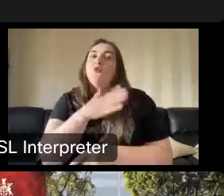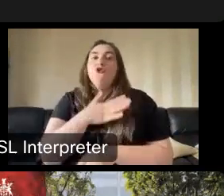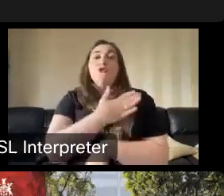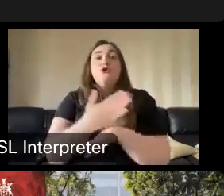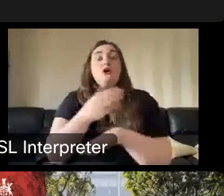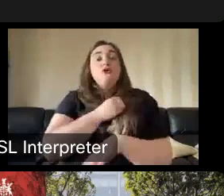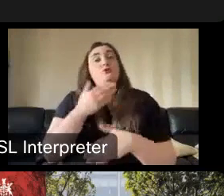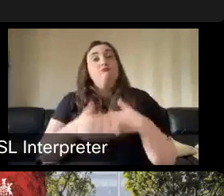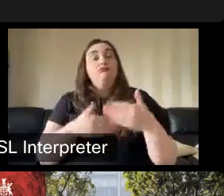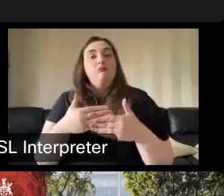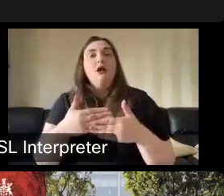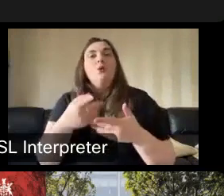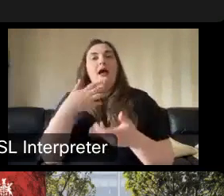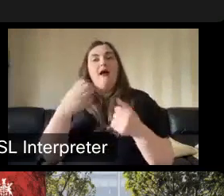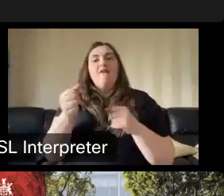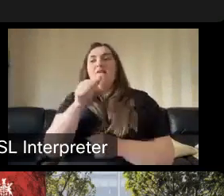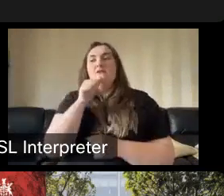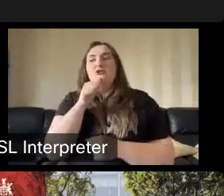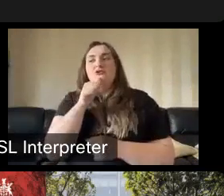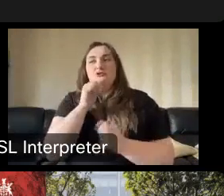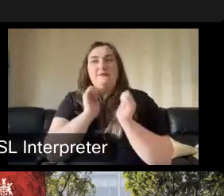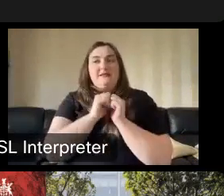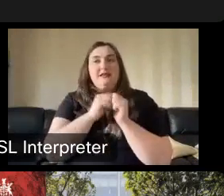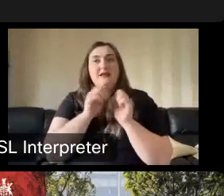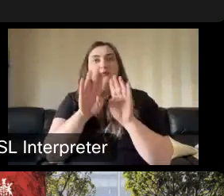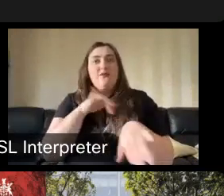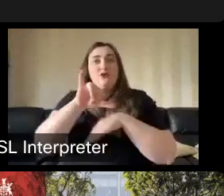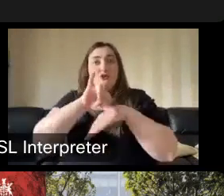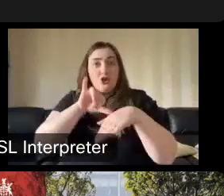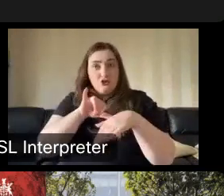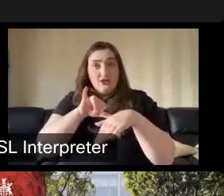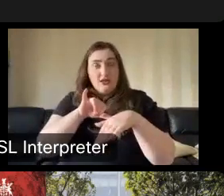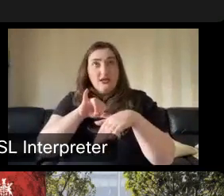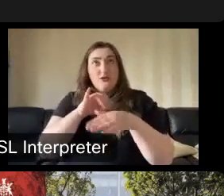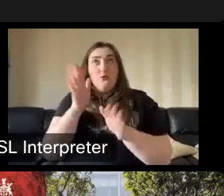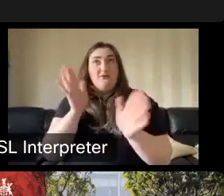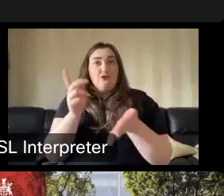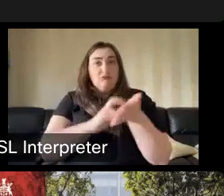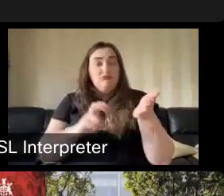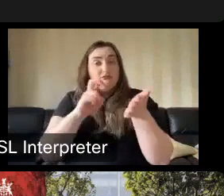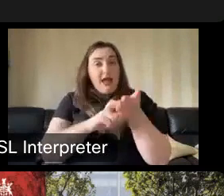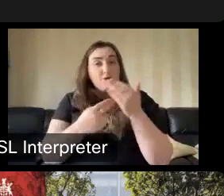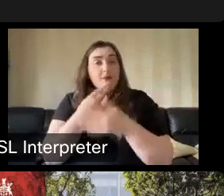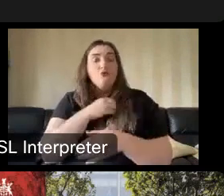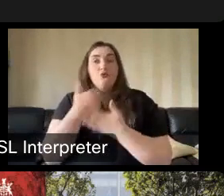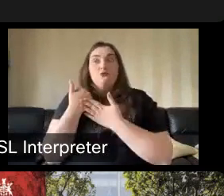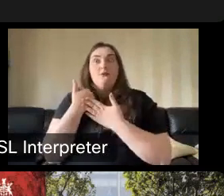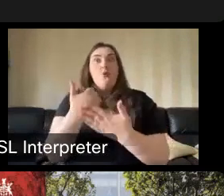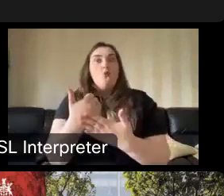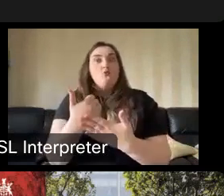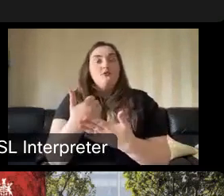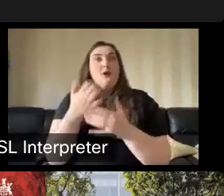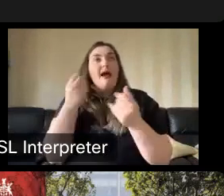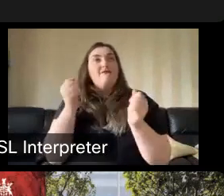it. We're actually having our first orientation meeting with the surgeons who have signed up to be the supporters. We're having that meeting